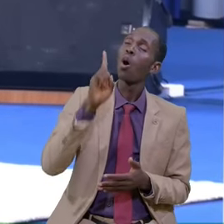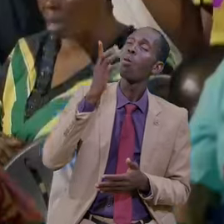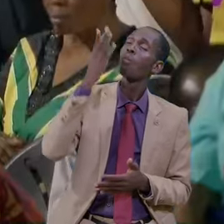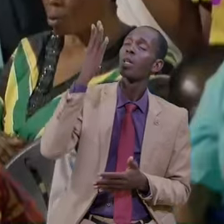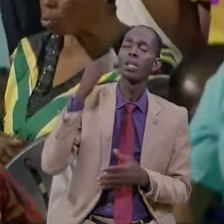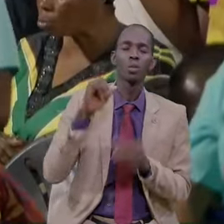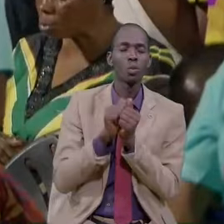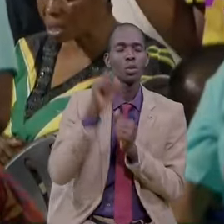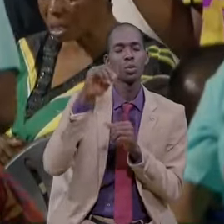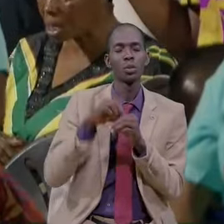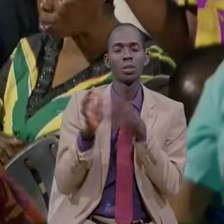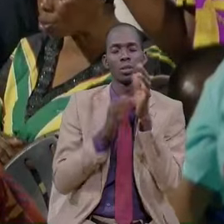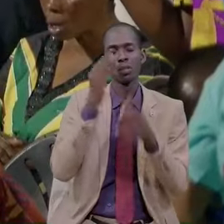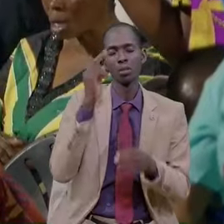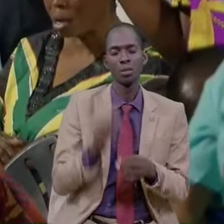Jesus